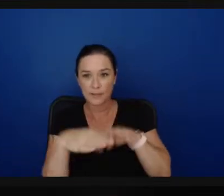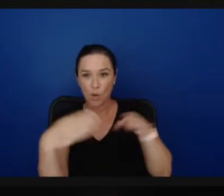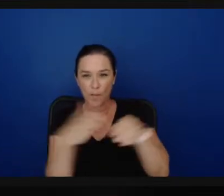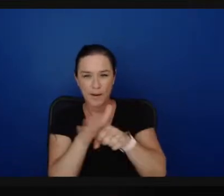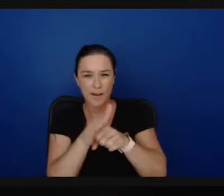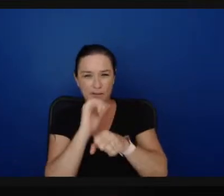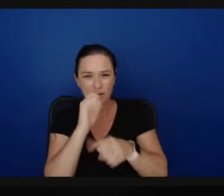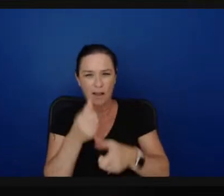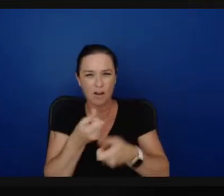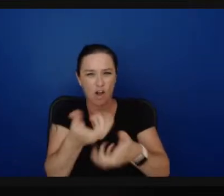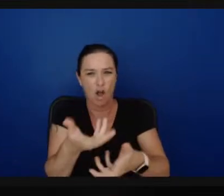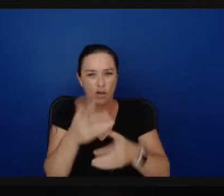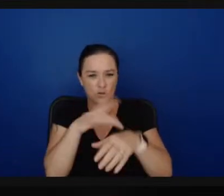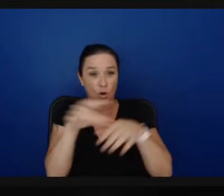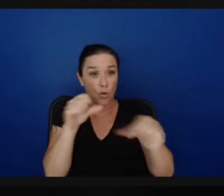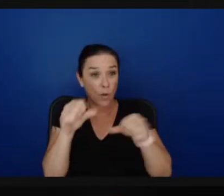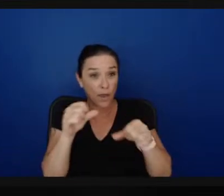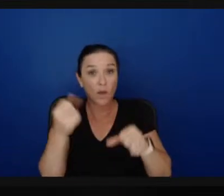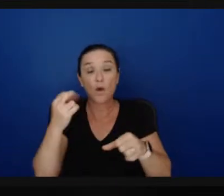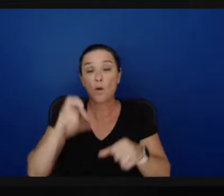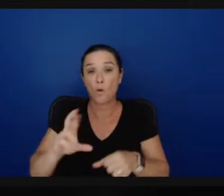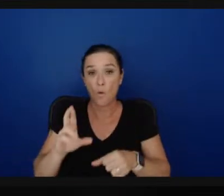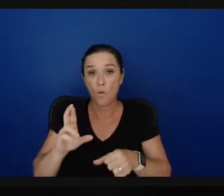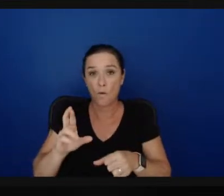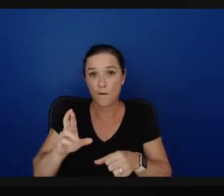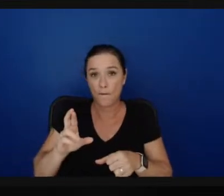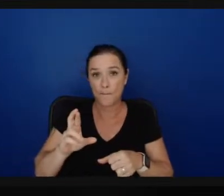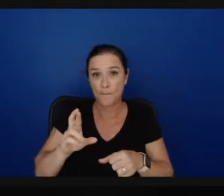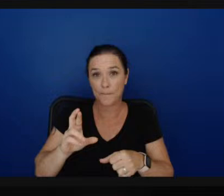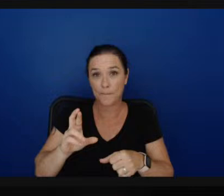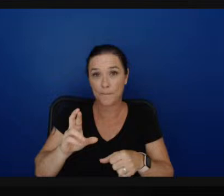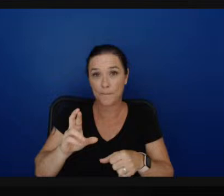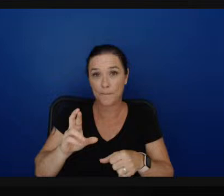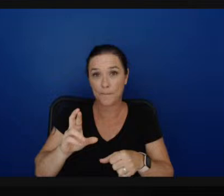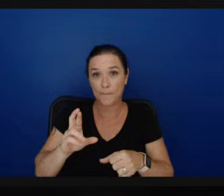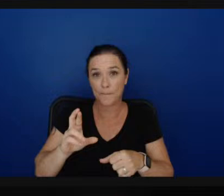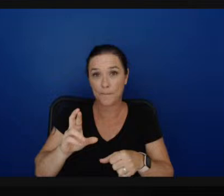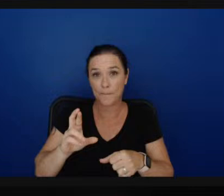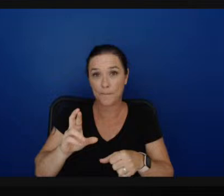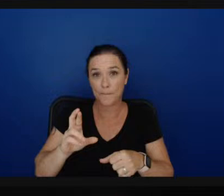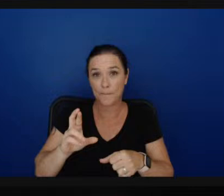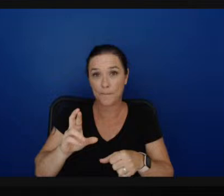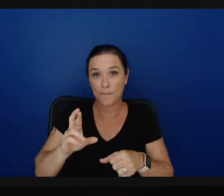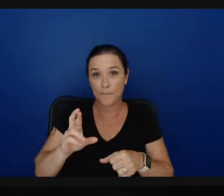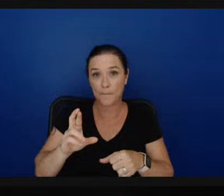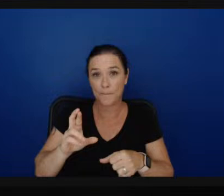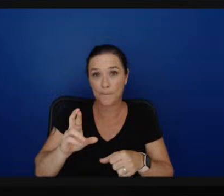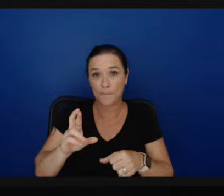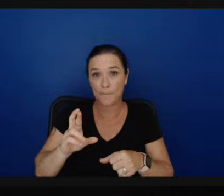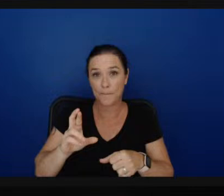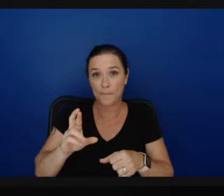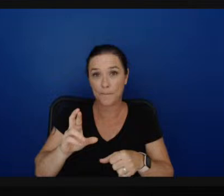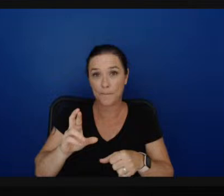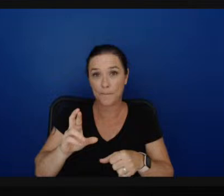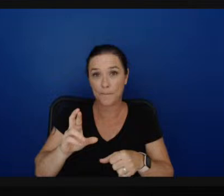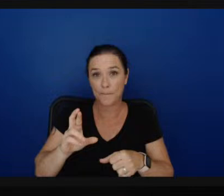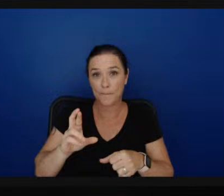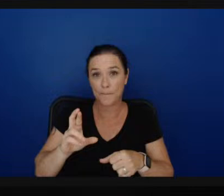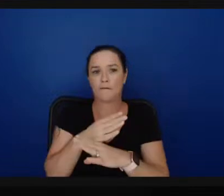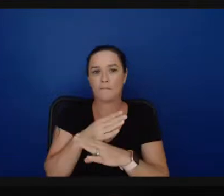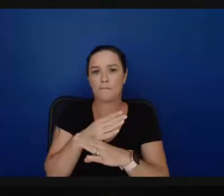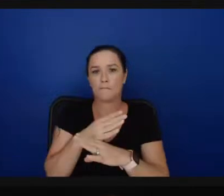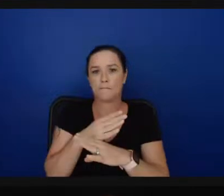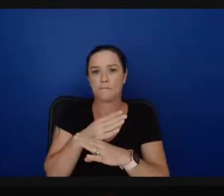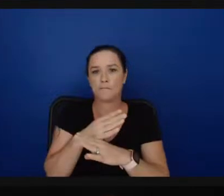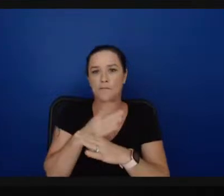earthquakes? Or is there some coherent block where the southwest one is pushing a block, and